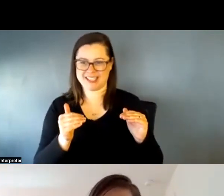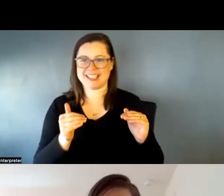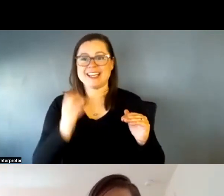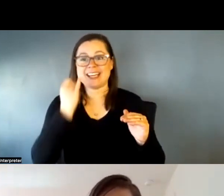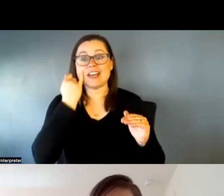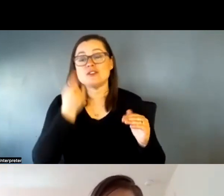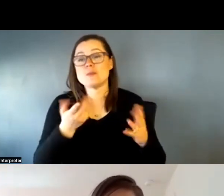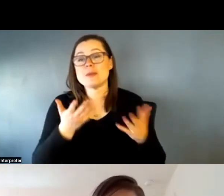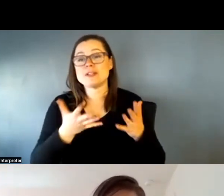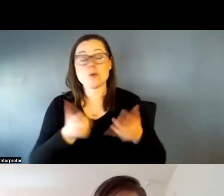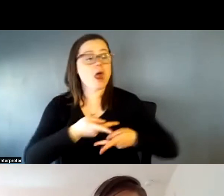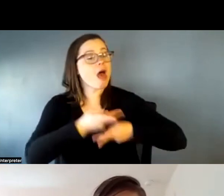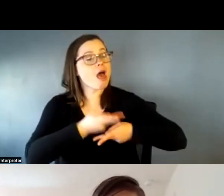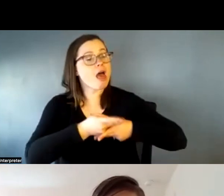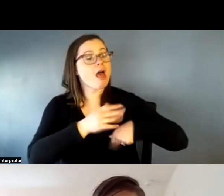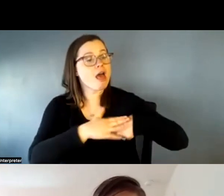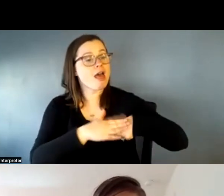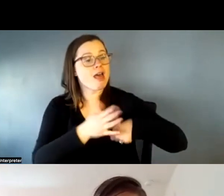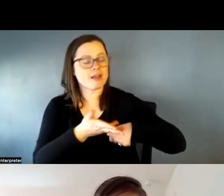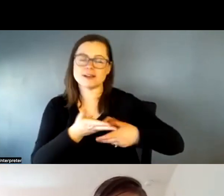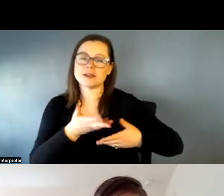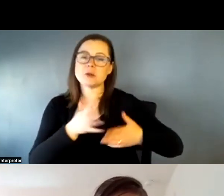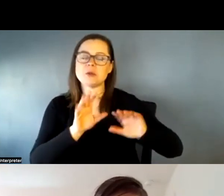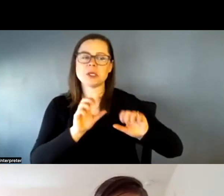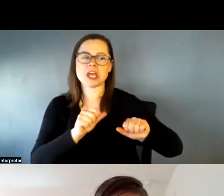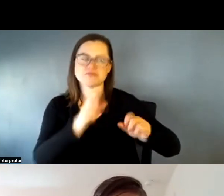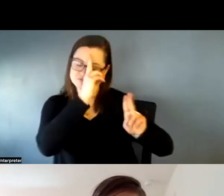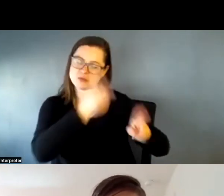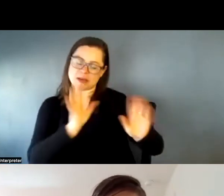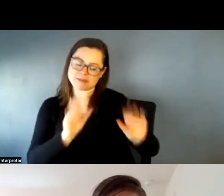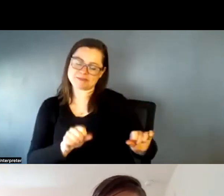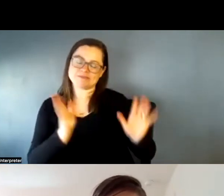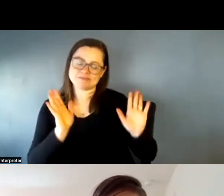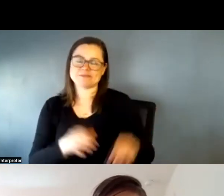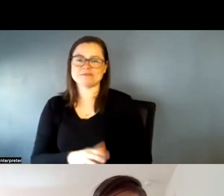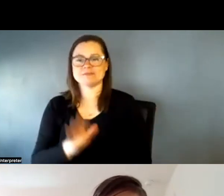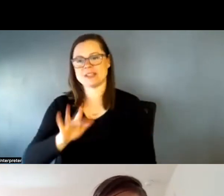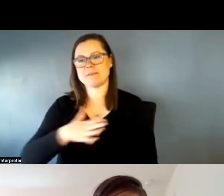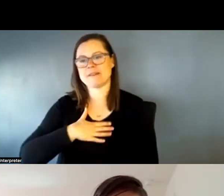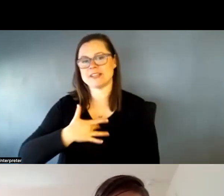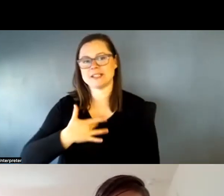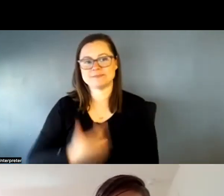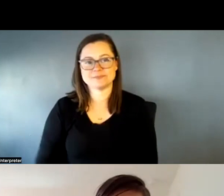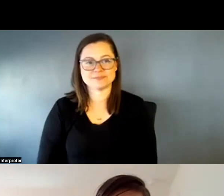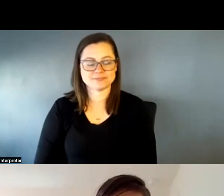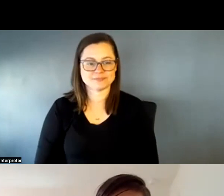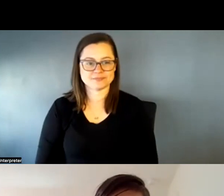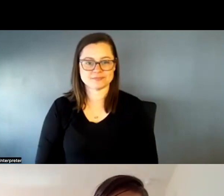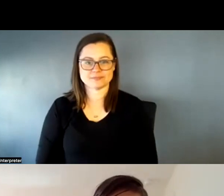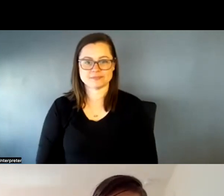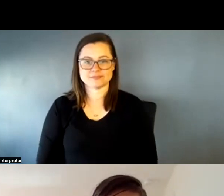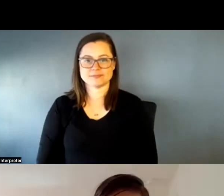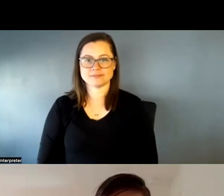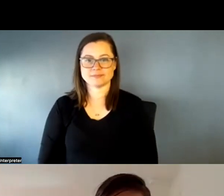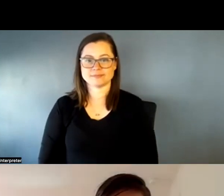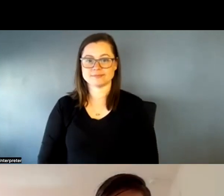for them. So that's my feeling about that. Thank you, Fred. Anyone else want to chime